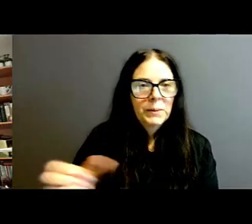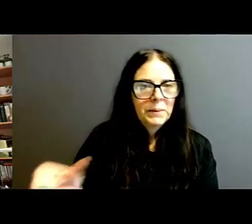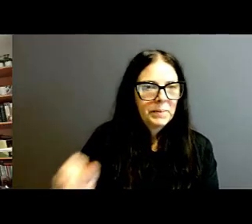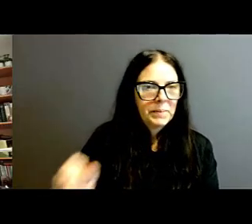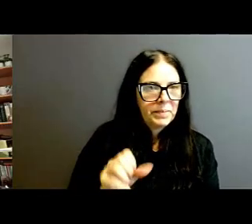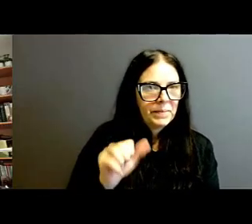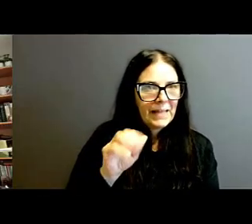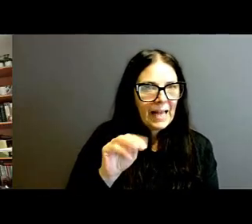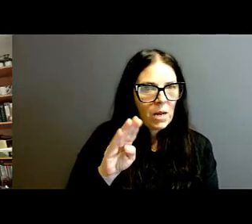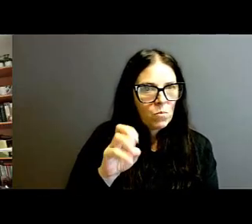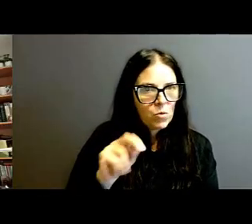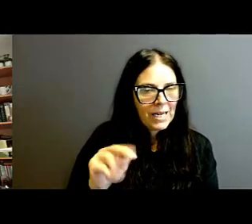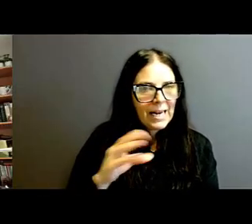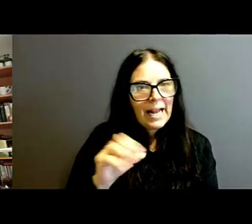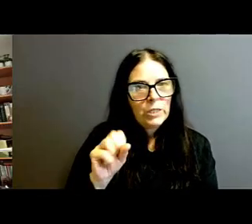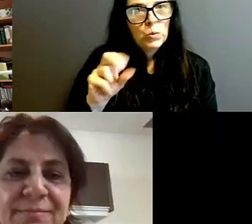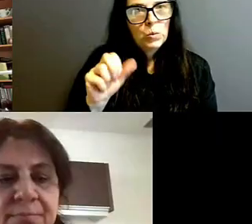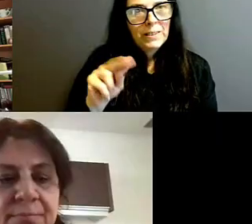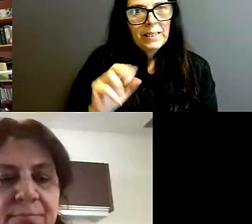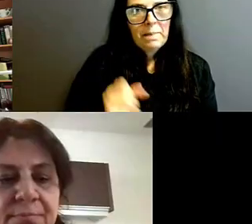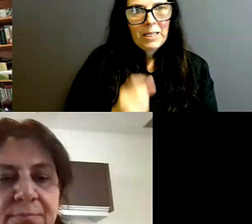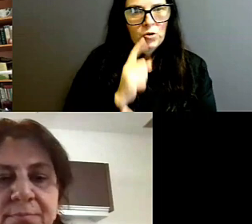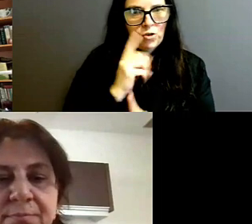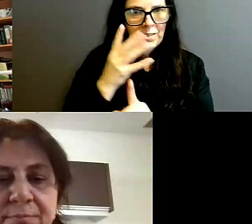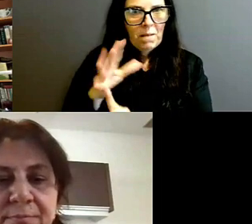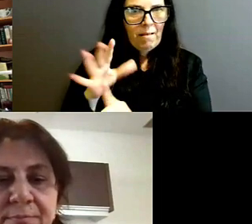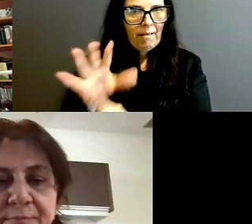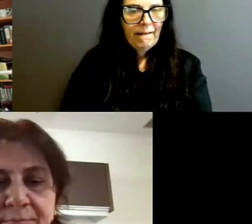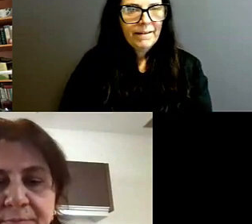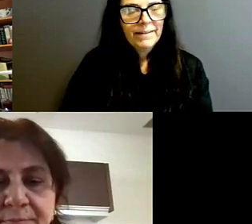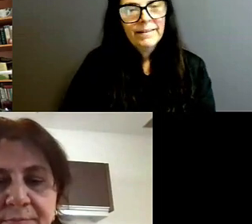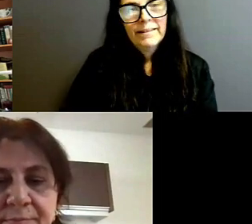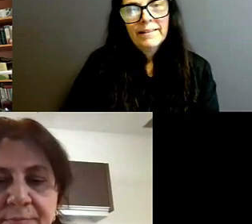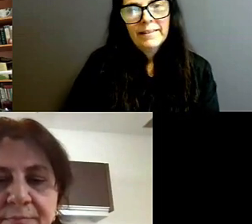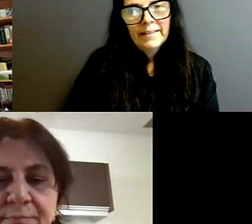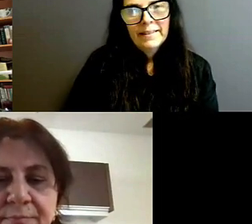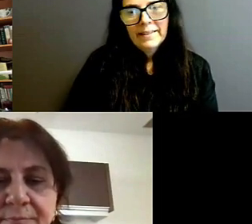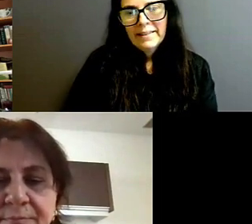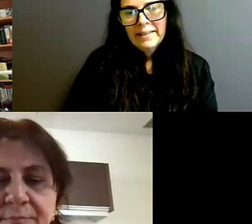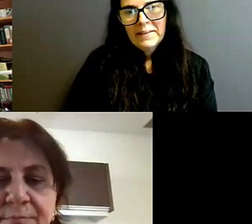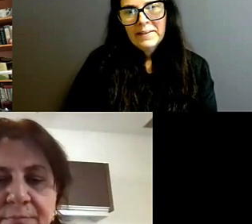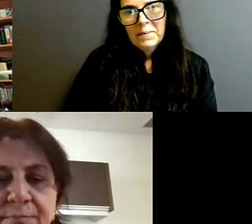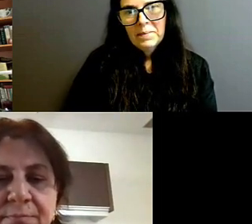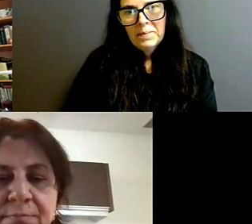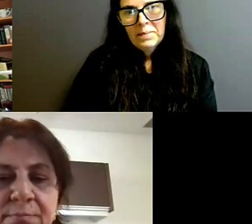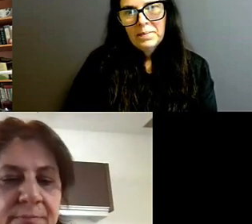are spotlighted. And then I have to find Susan. Here we are.